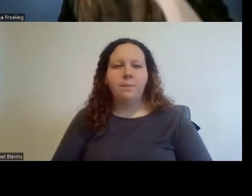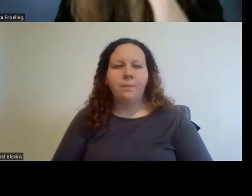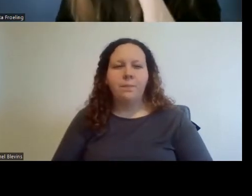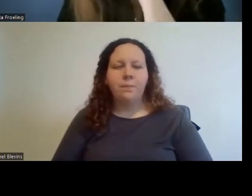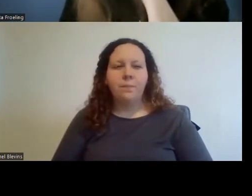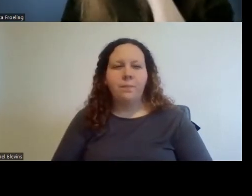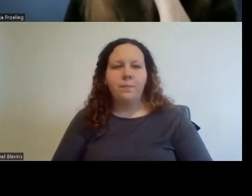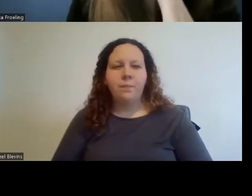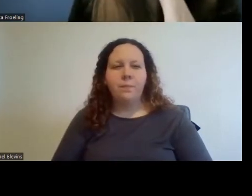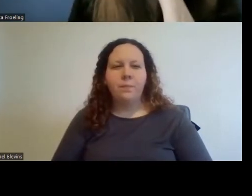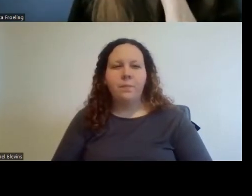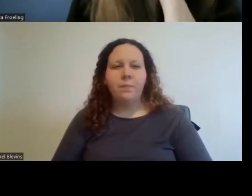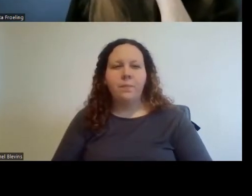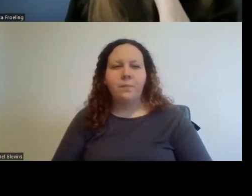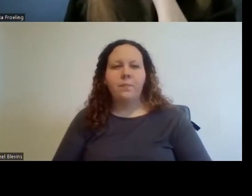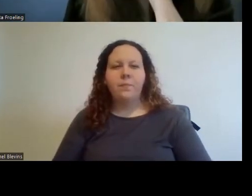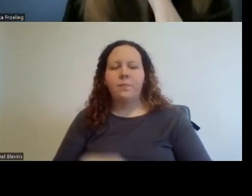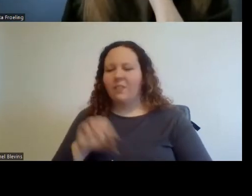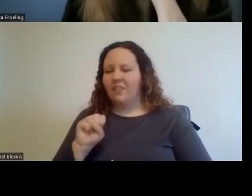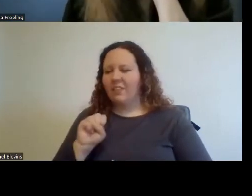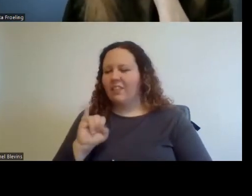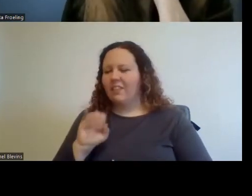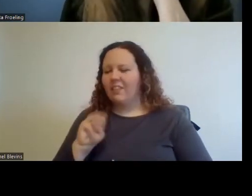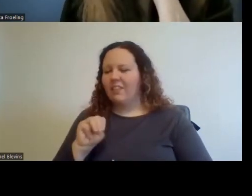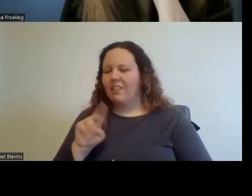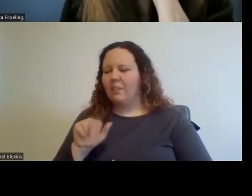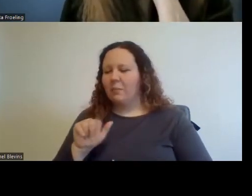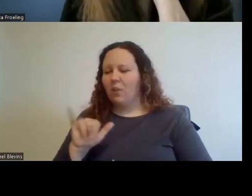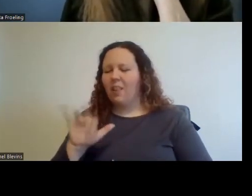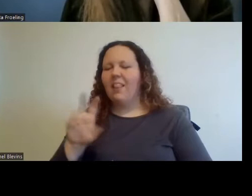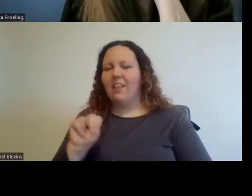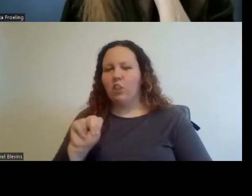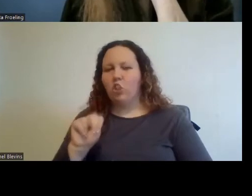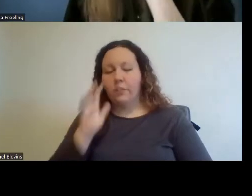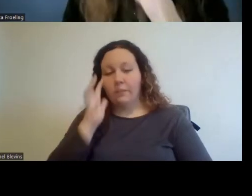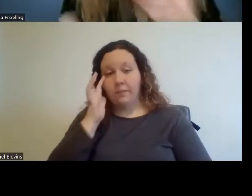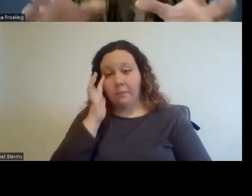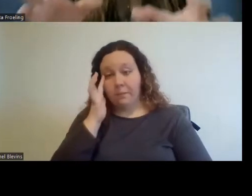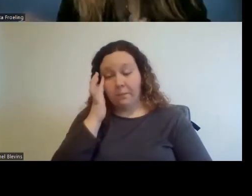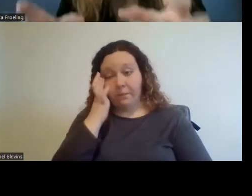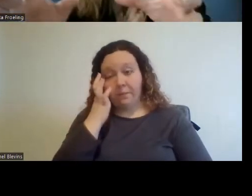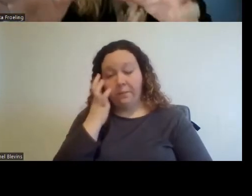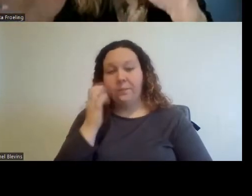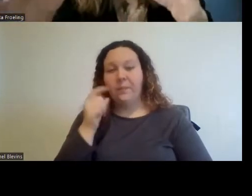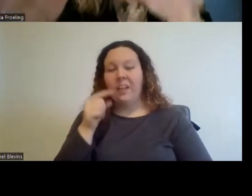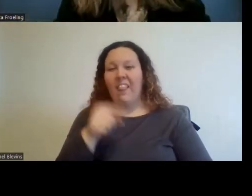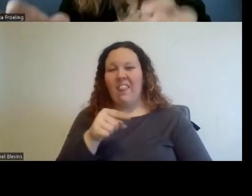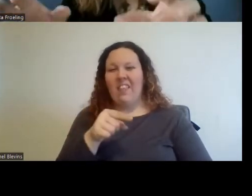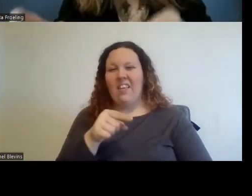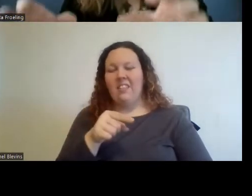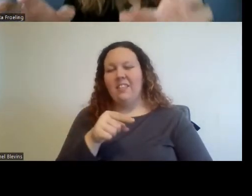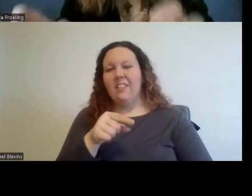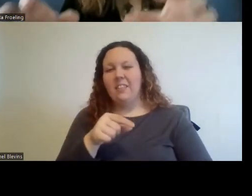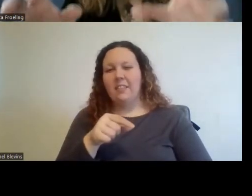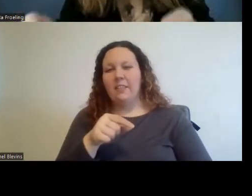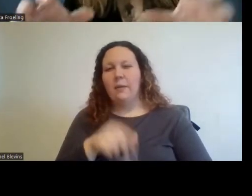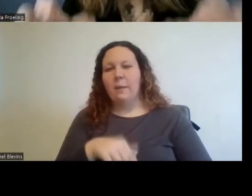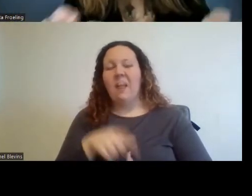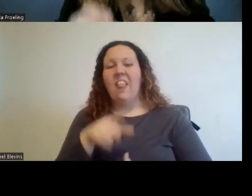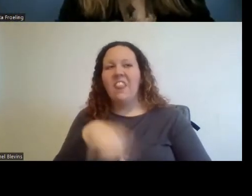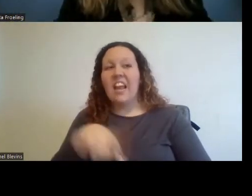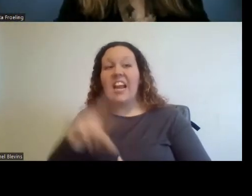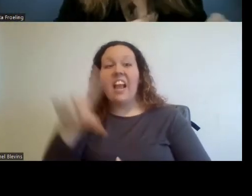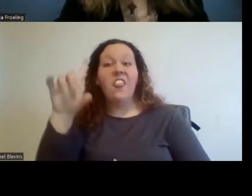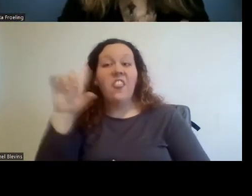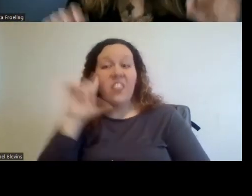And here's the simulation. I just want to show you quickly. This is what they think it sounds like